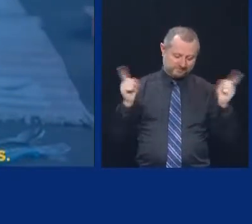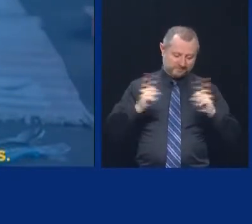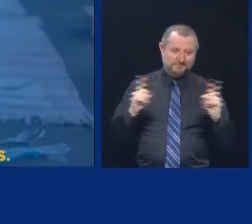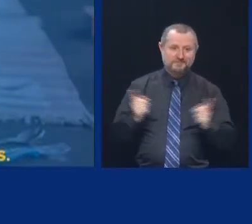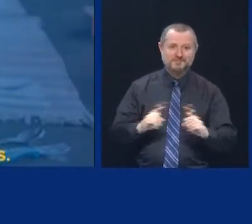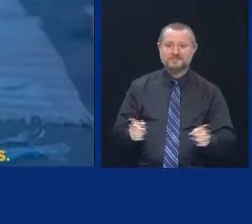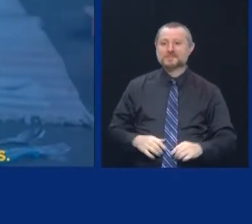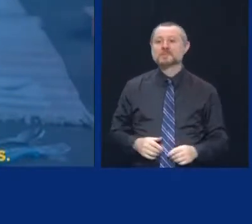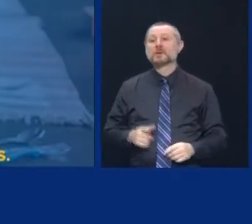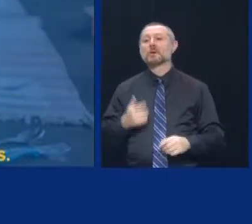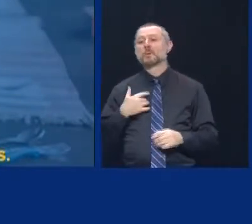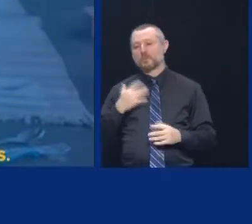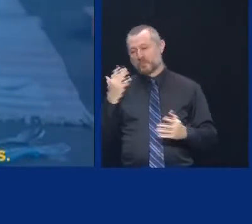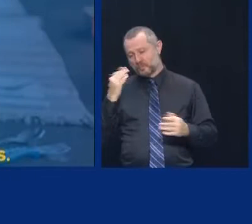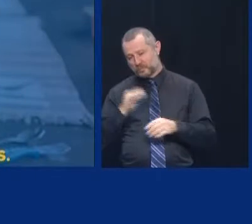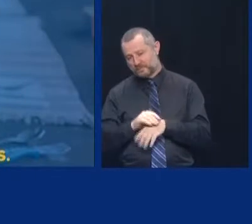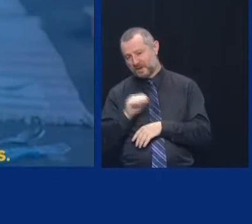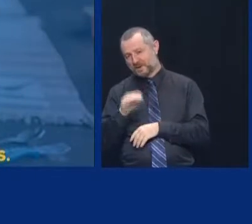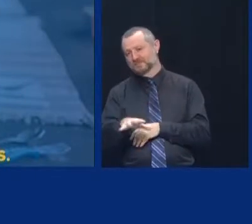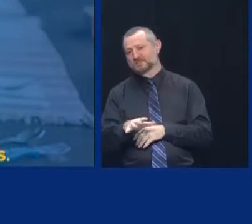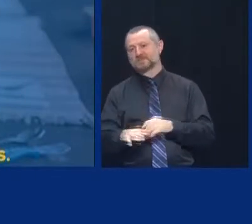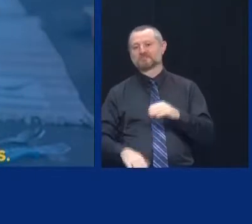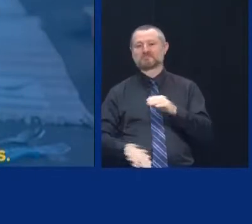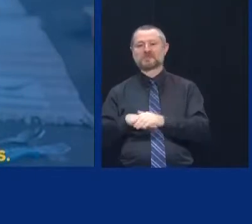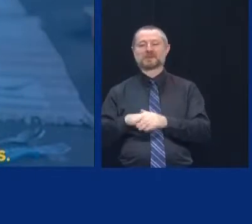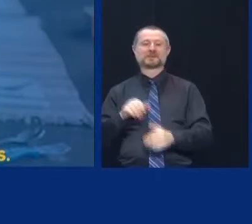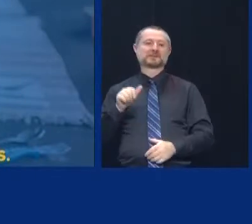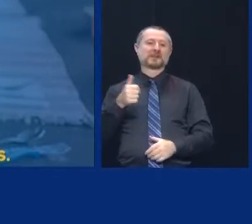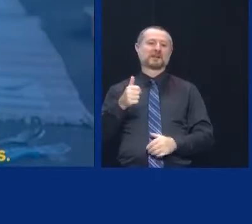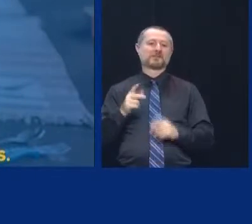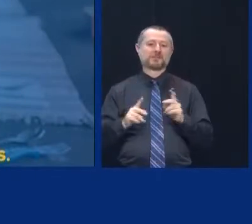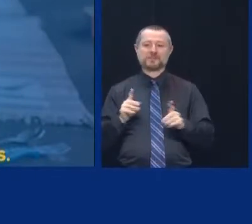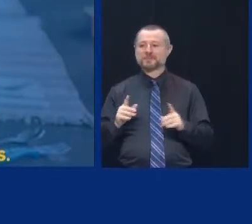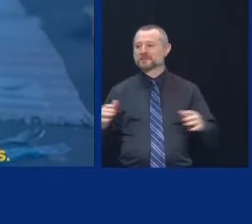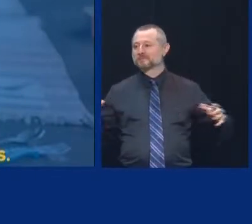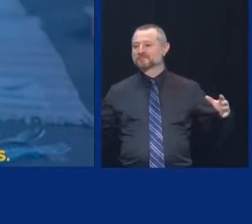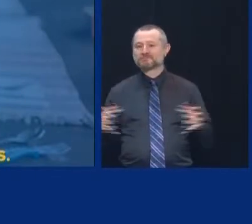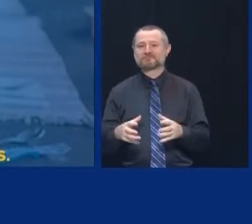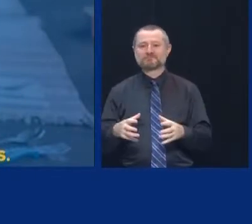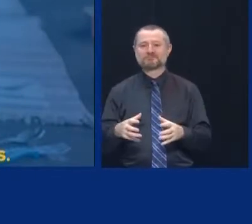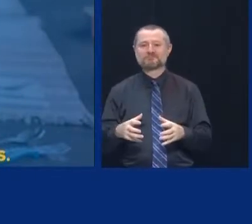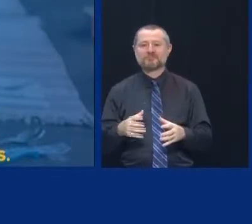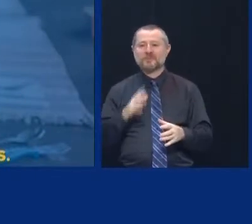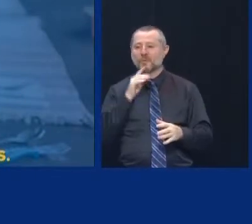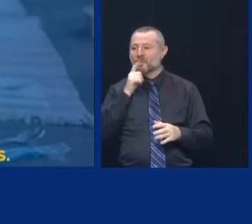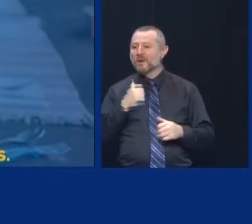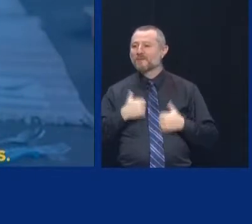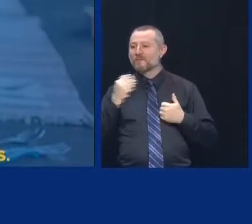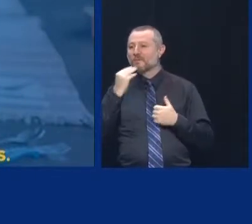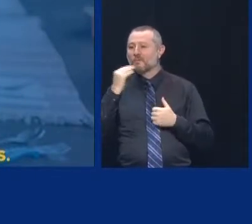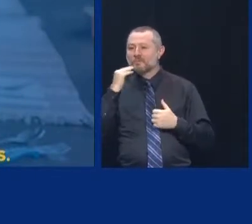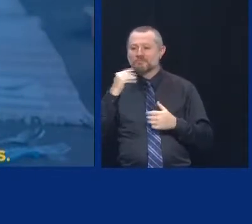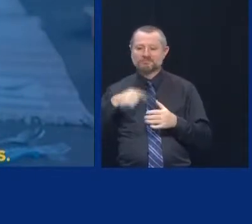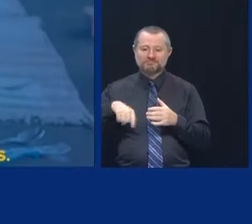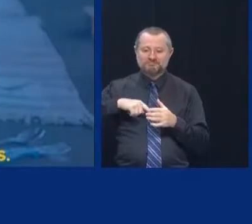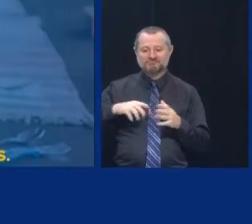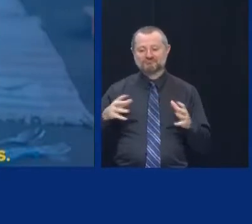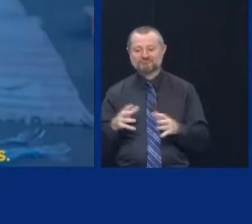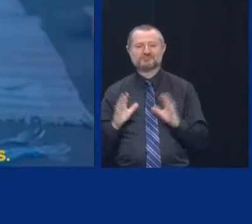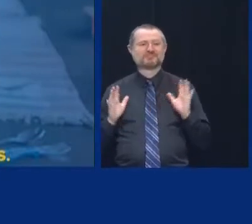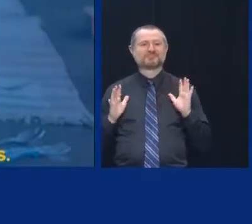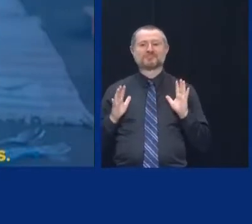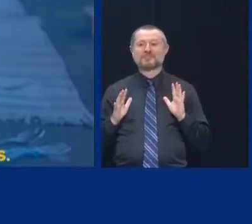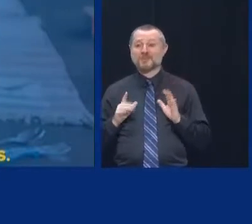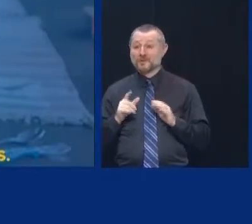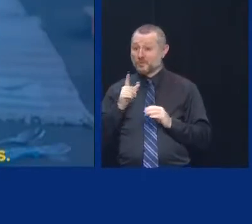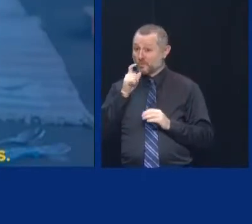York, no more than 10 people. Celebrate, but celebrate with your household, meaning the people who